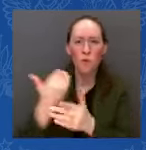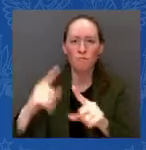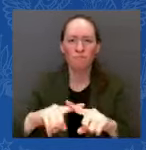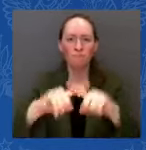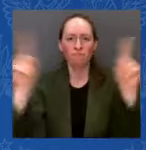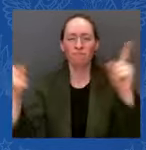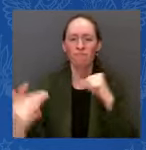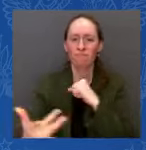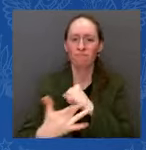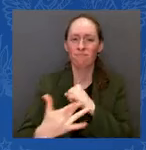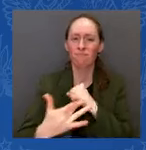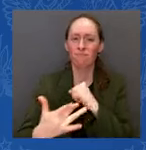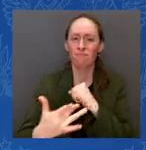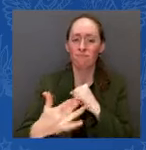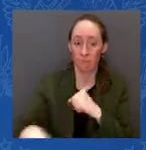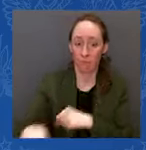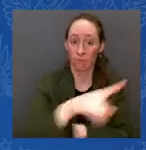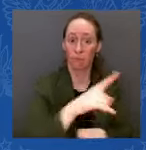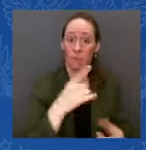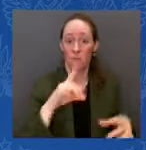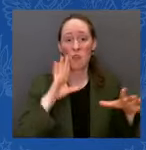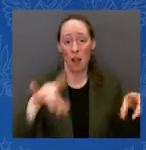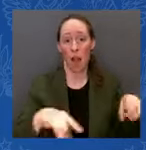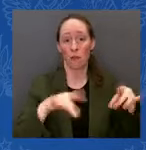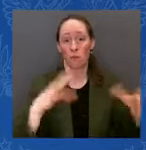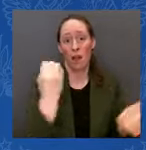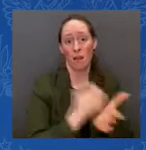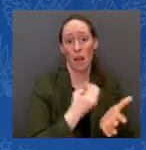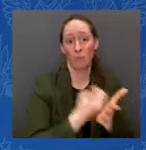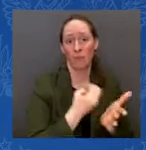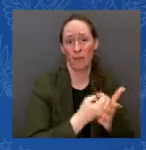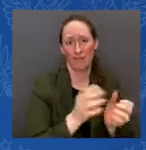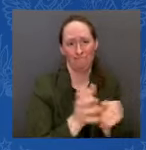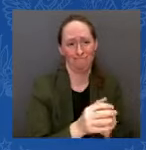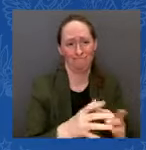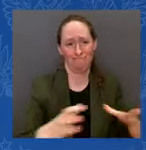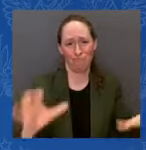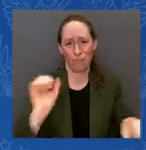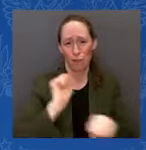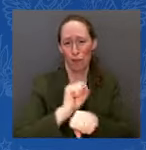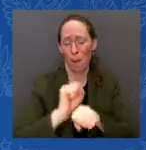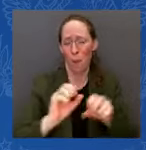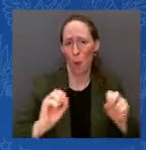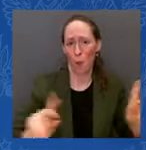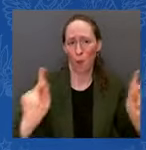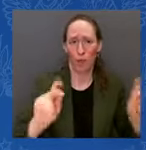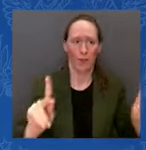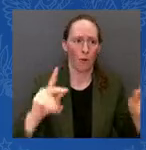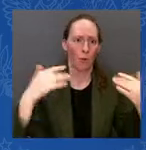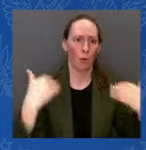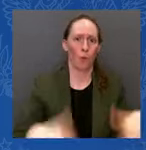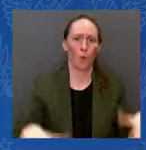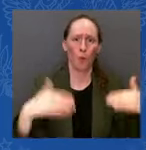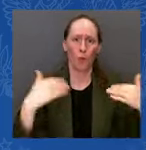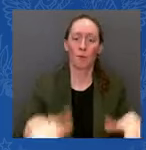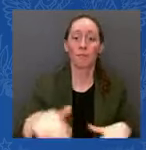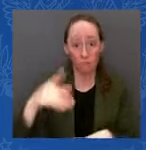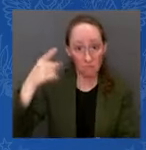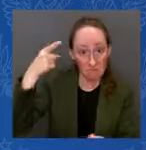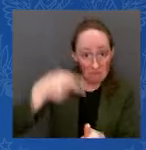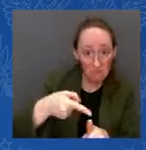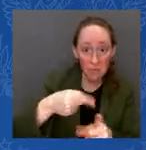territory. Not just in one design element, not just in one field, but right across our